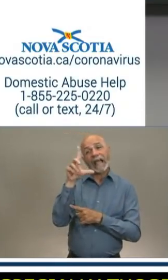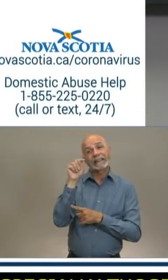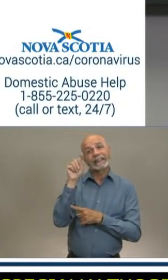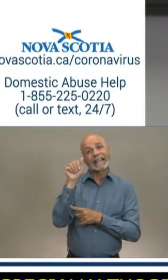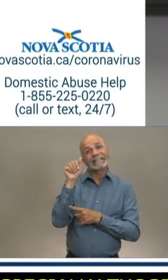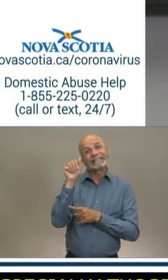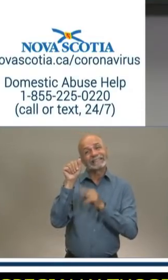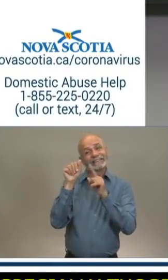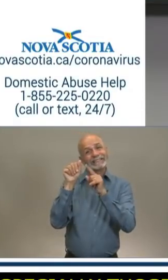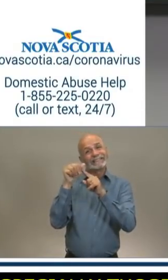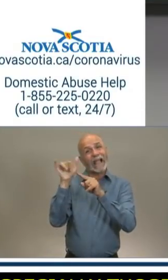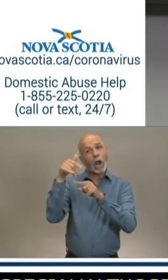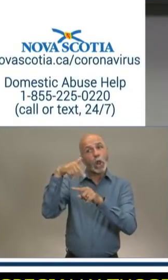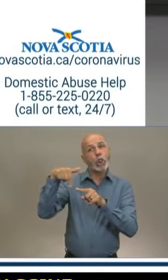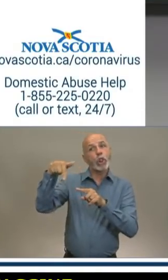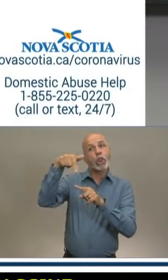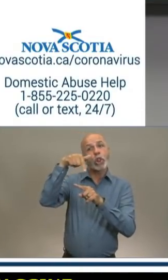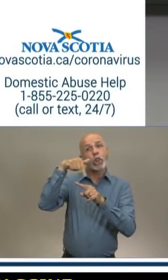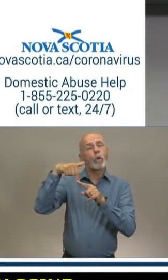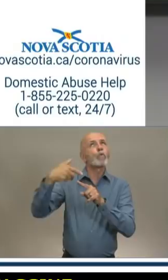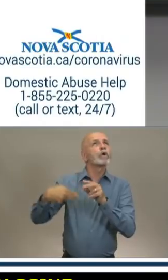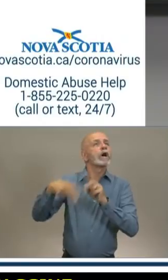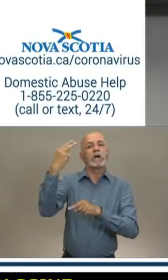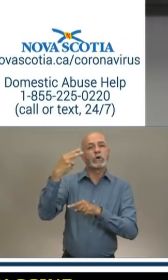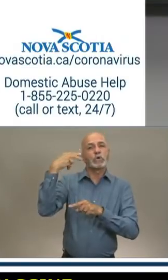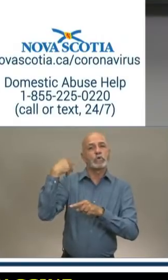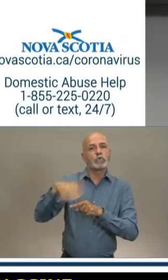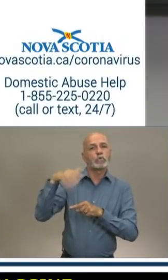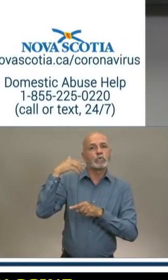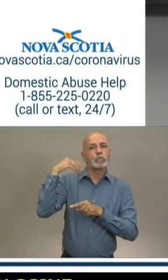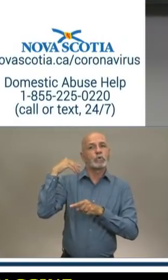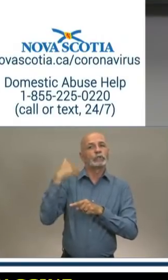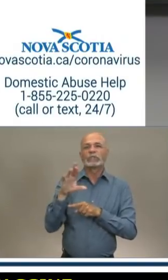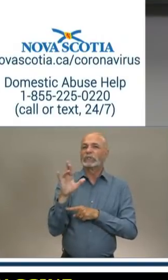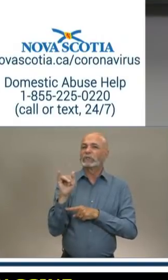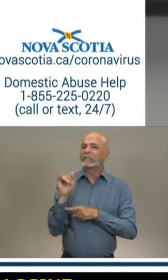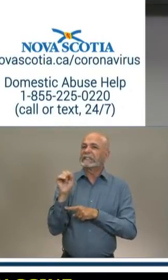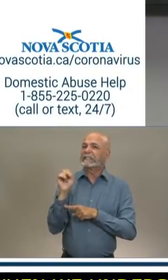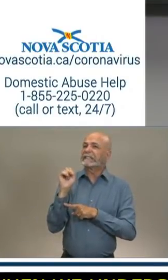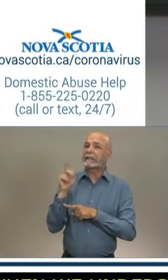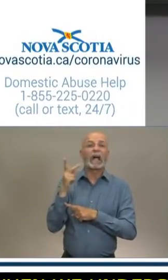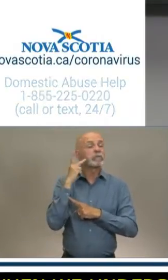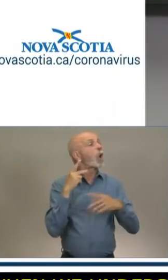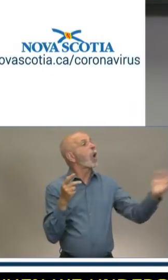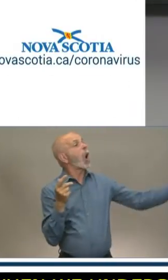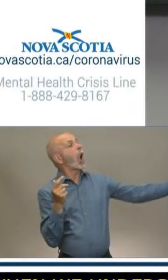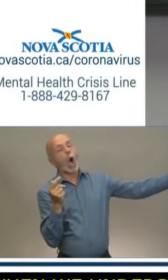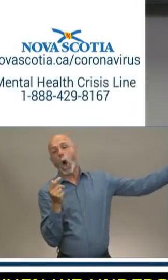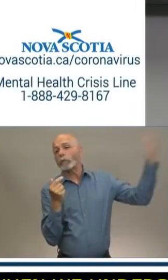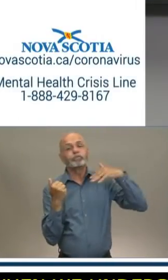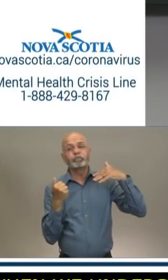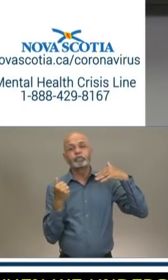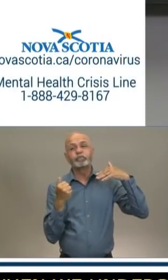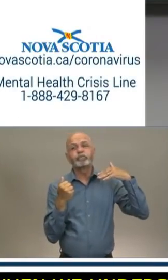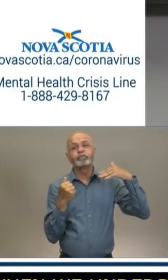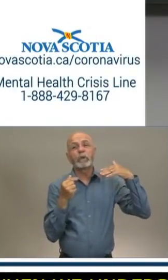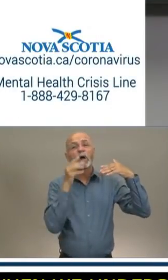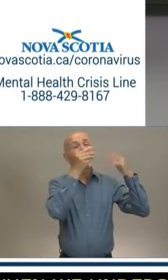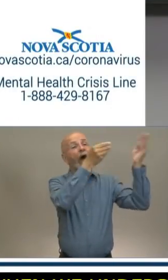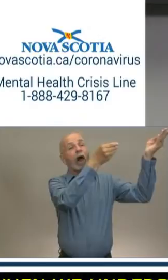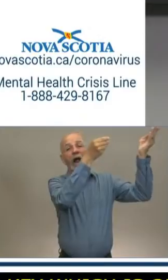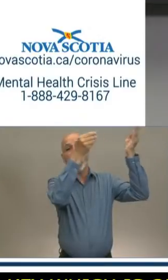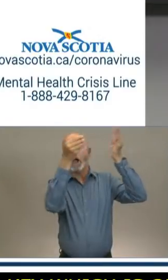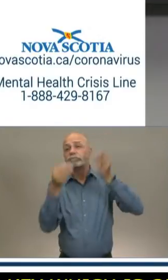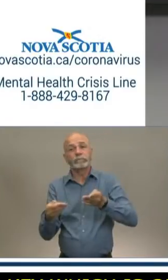is a key, which is out there, and that the risk is when you open up, that's the variant that's going to come in and has the